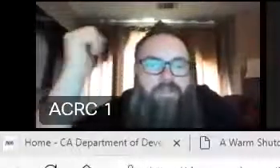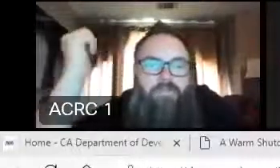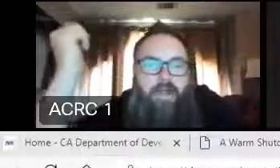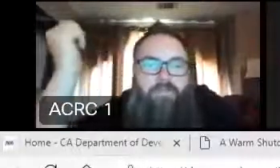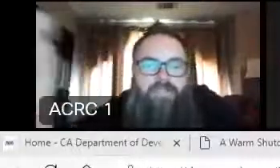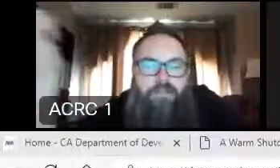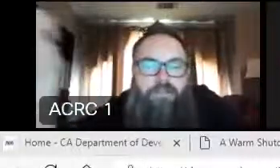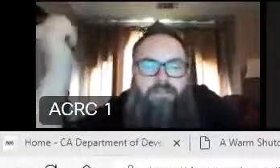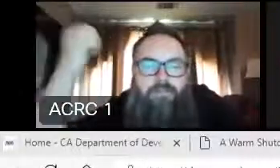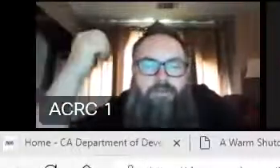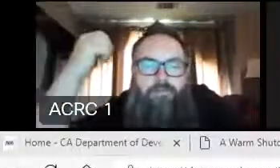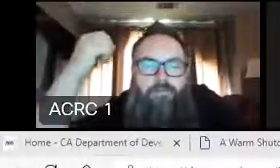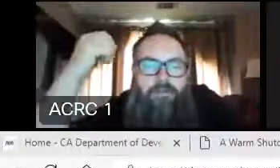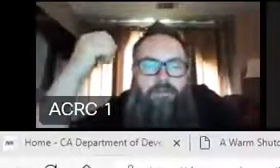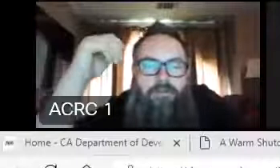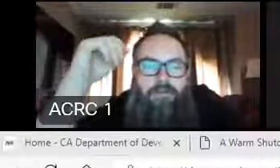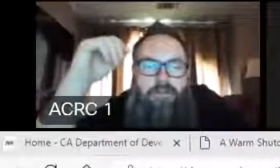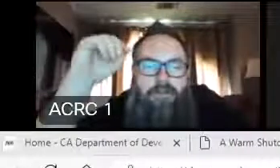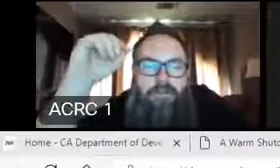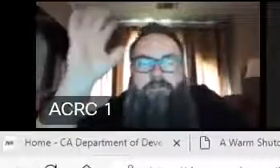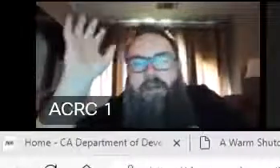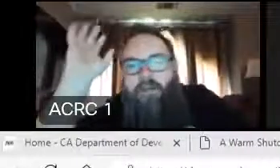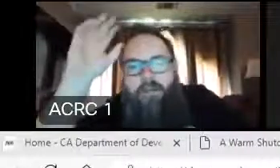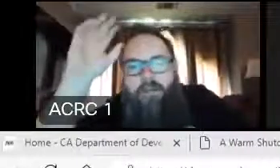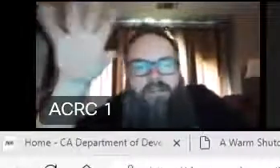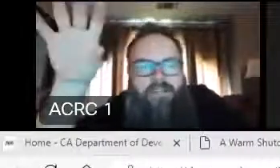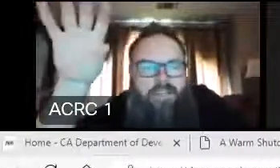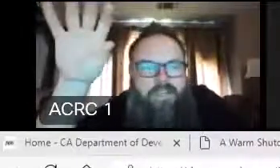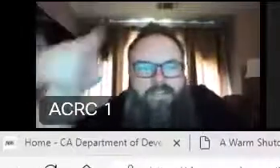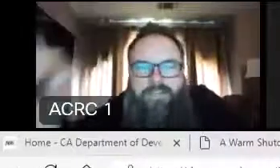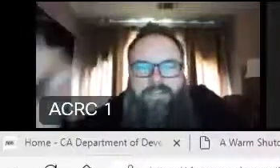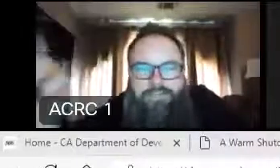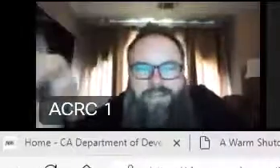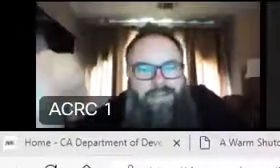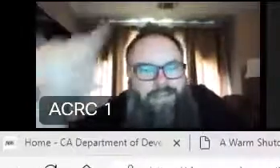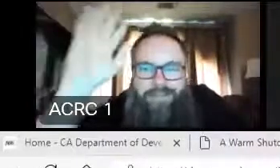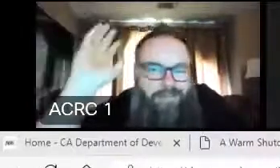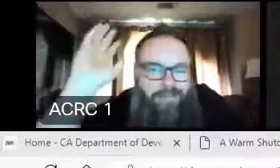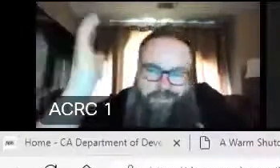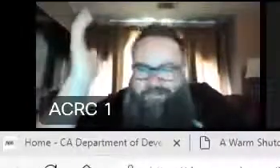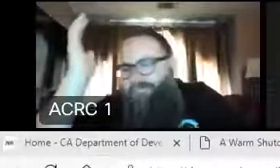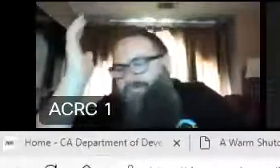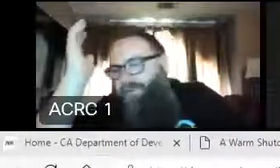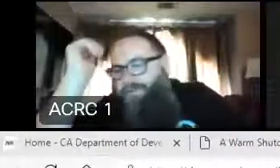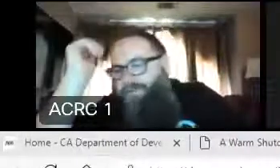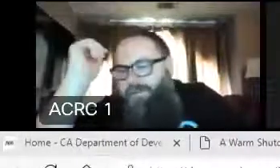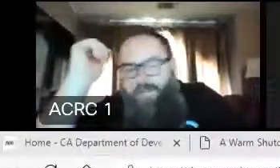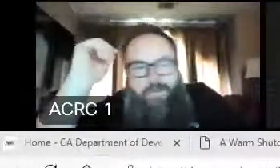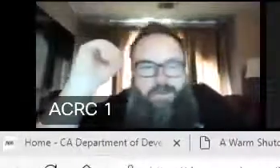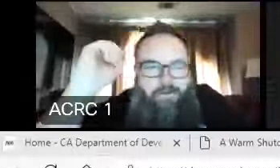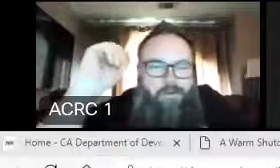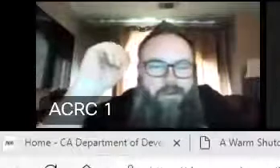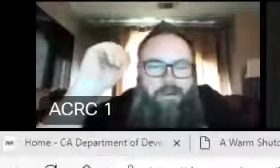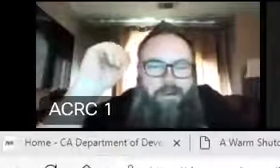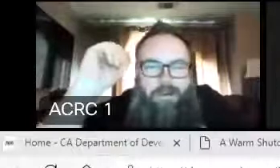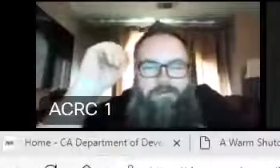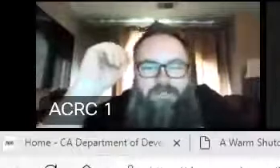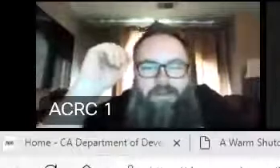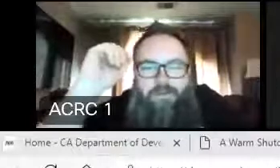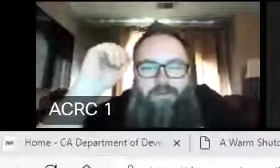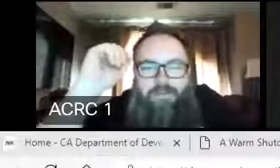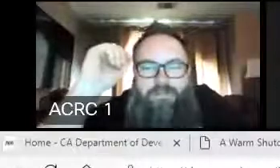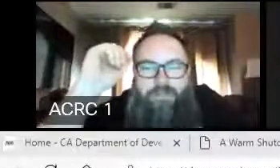Talking about how through modification of your programs, you can maintain your HCBS compliance. One of the things that a